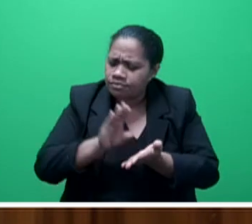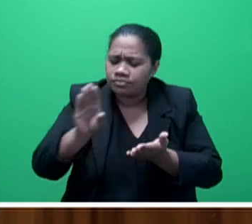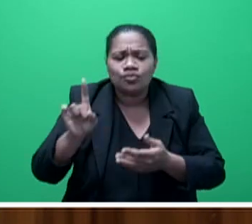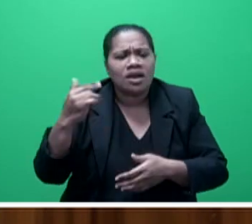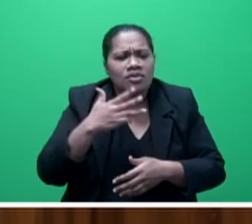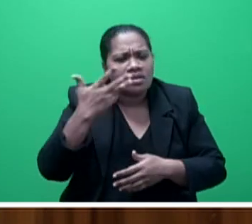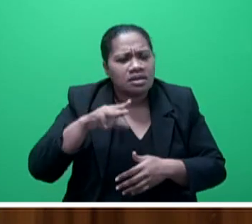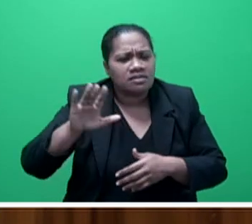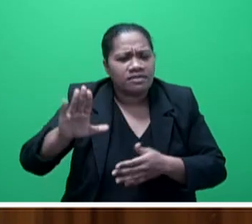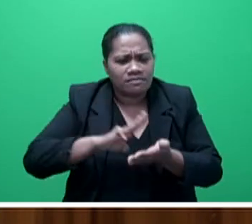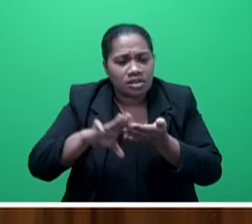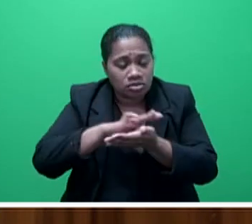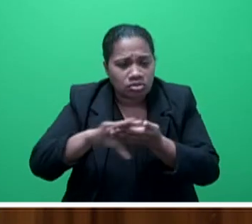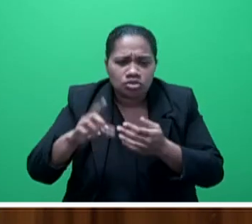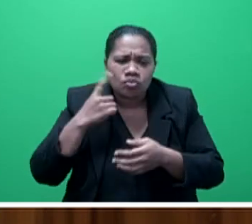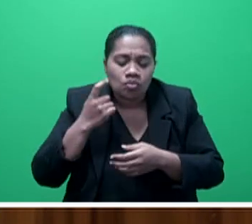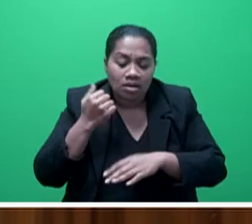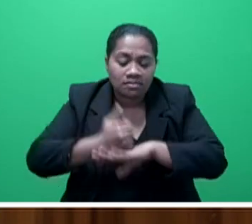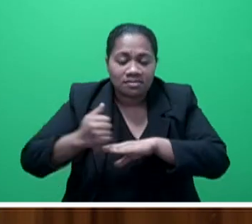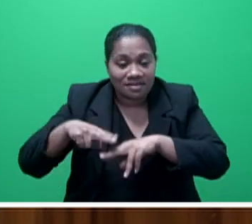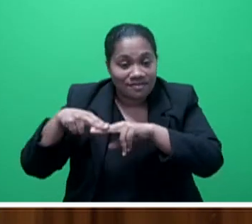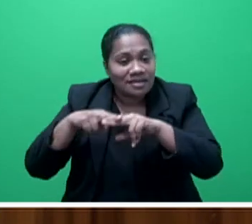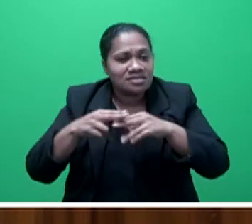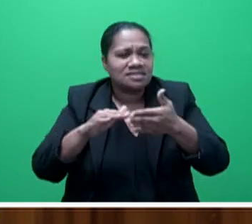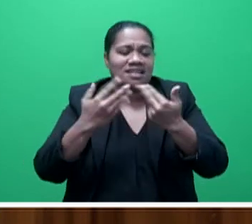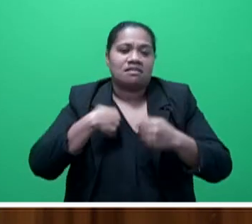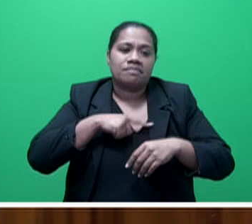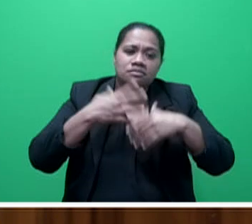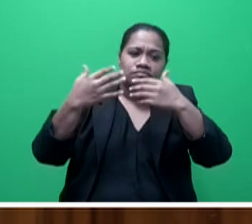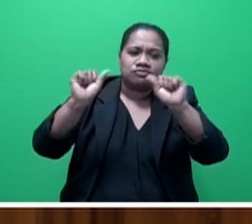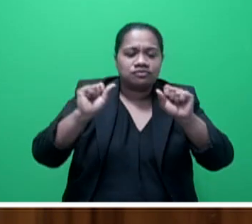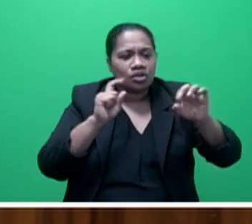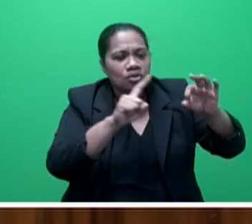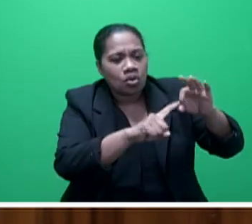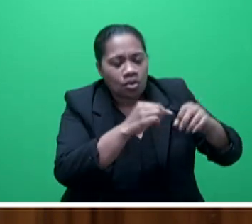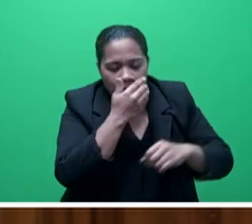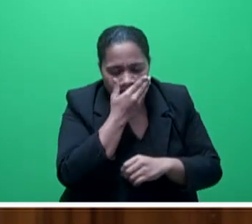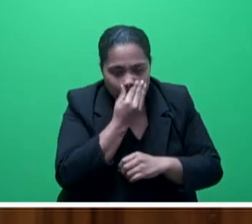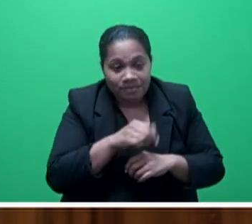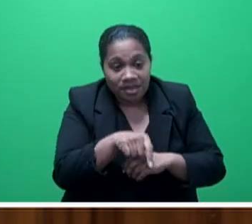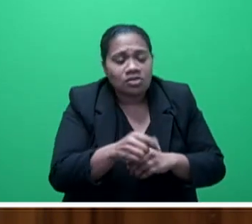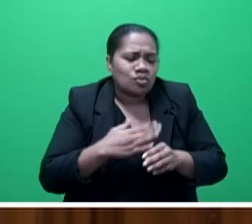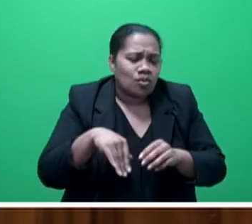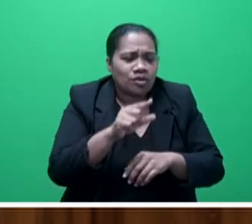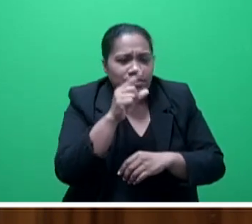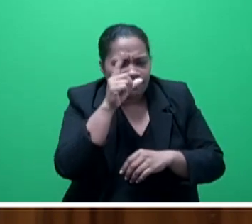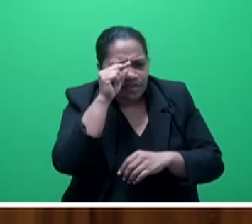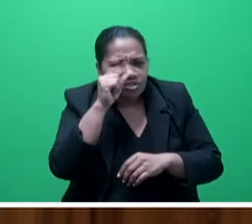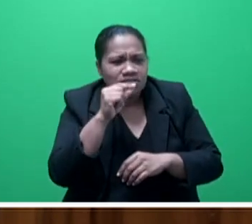to Water Authority of Fiji to help us achieve our goal of 24/7 delivery of water to all Fijians and